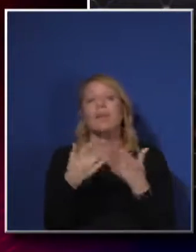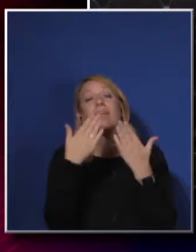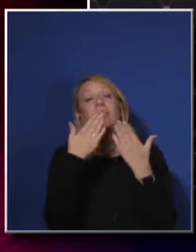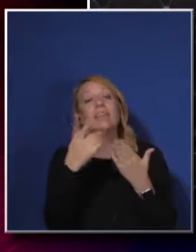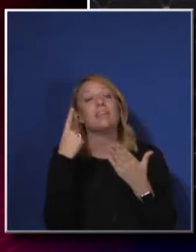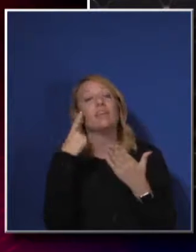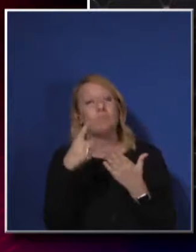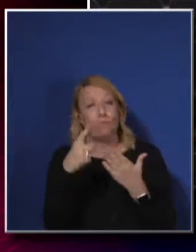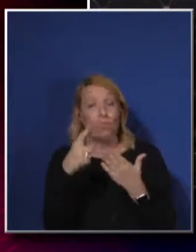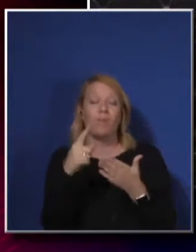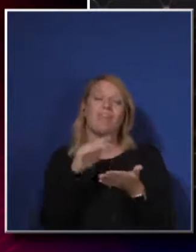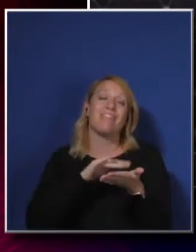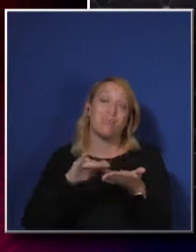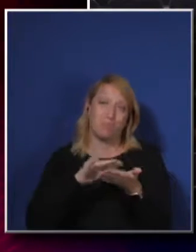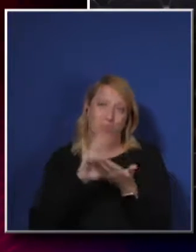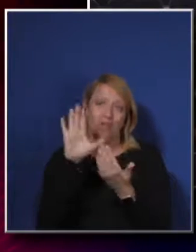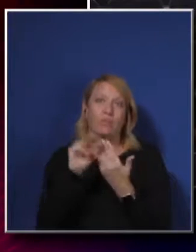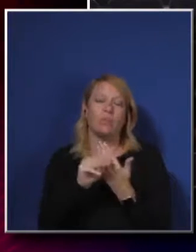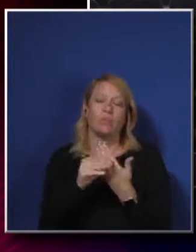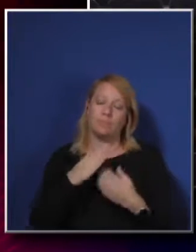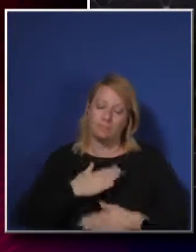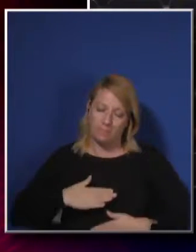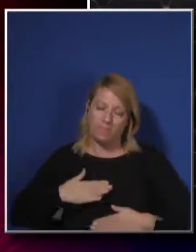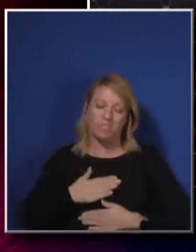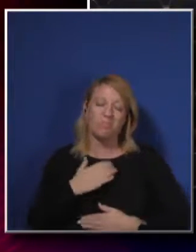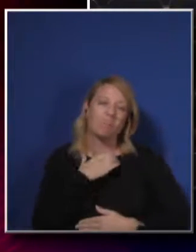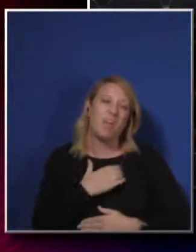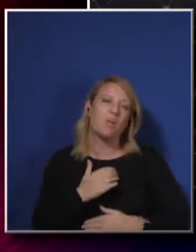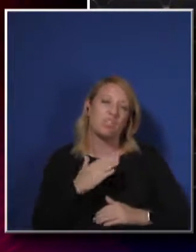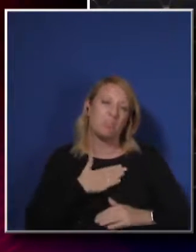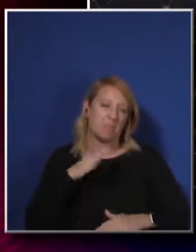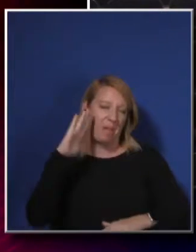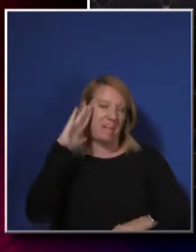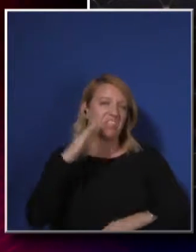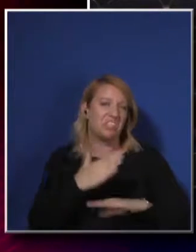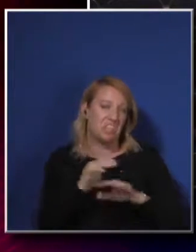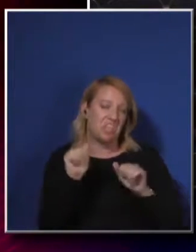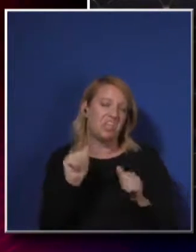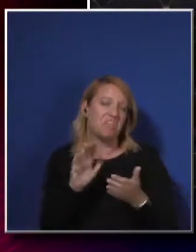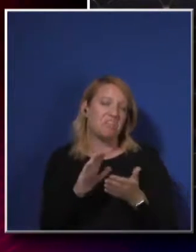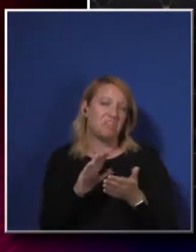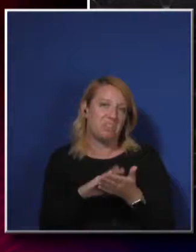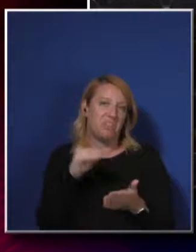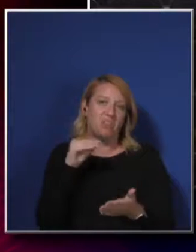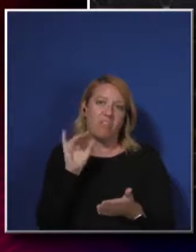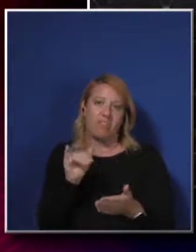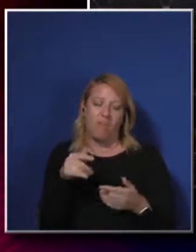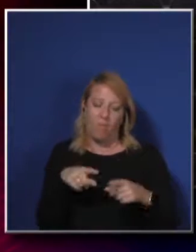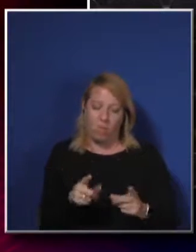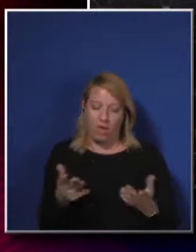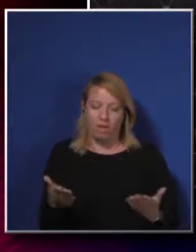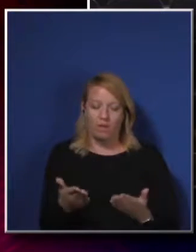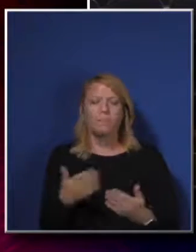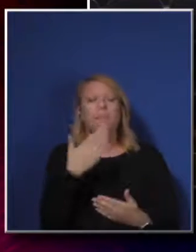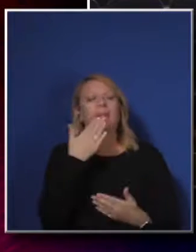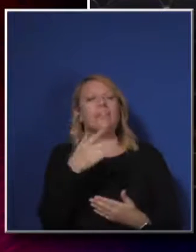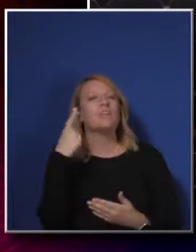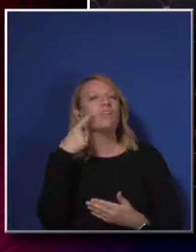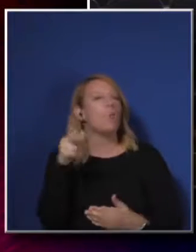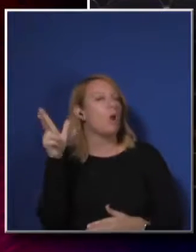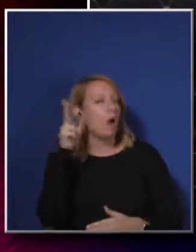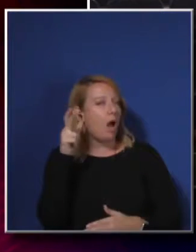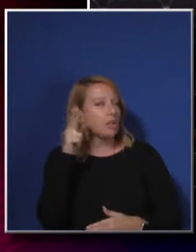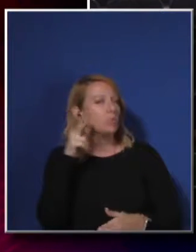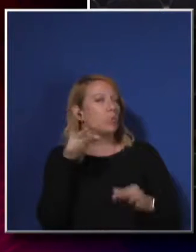curriculum. I appreciate that. I wish my son had been able to take advantage of that opportunity here. And thank you for the auditory descriptions in your